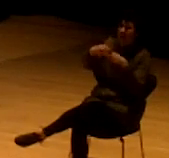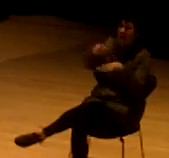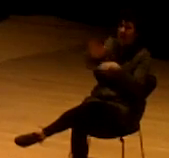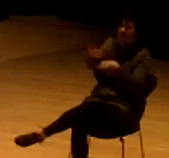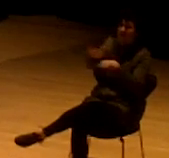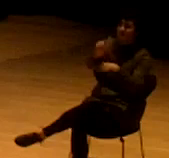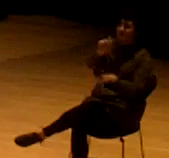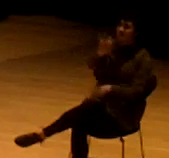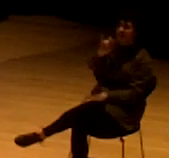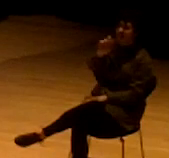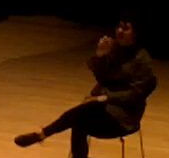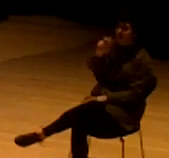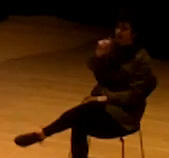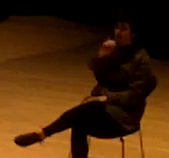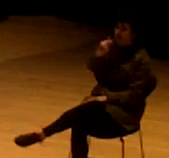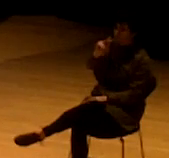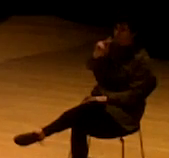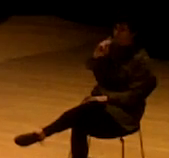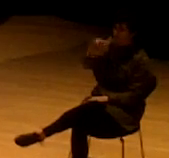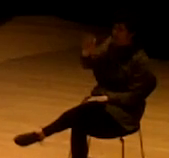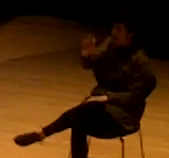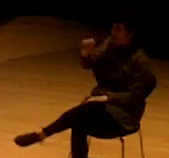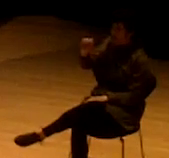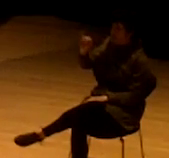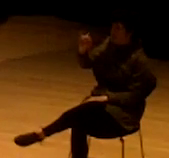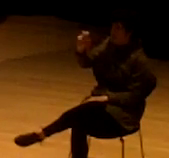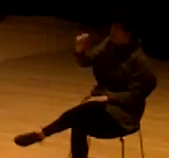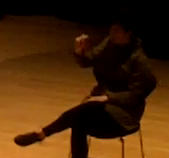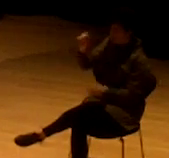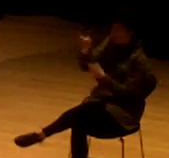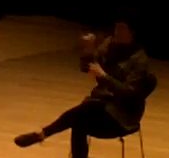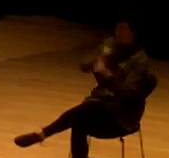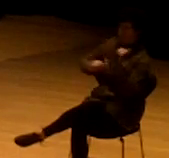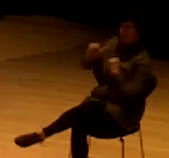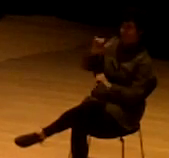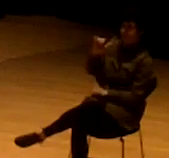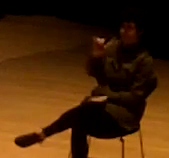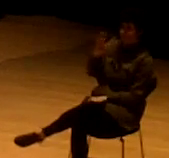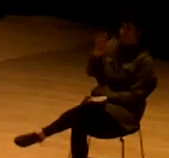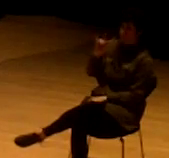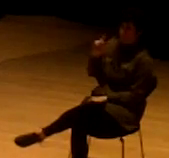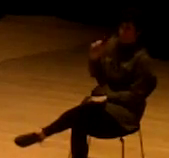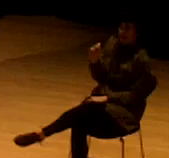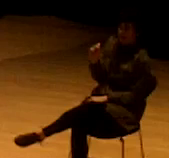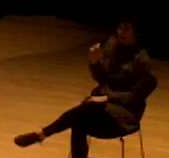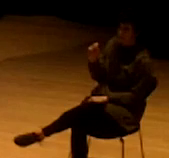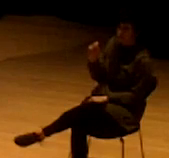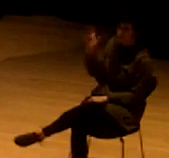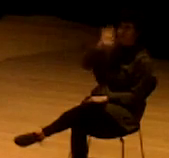Faun. Mm-hmm. But go ahead. Well,